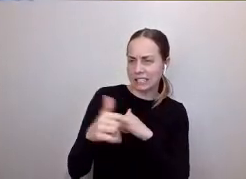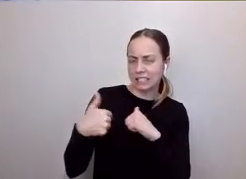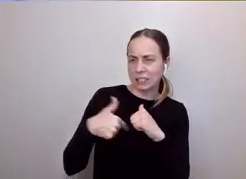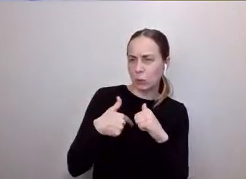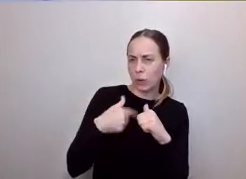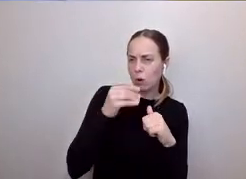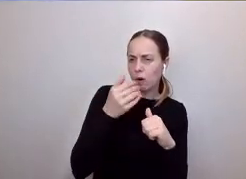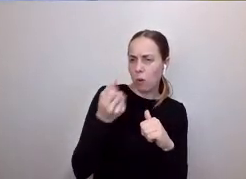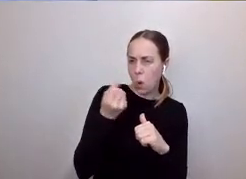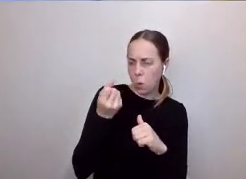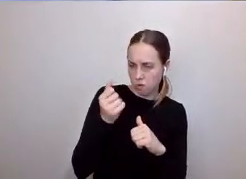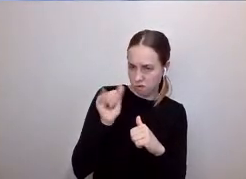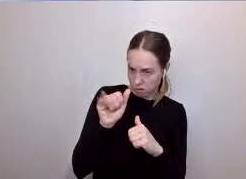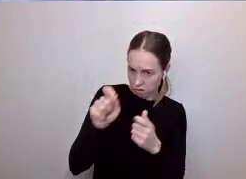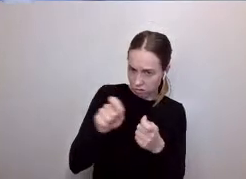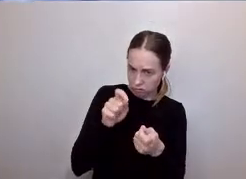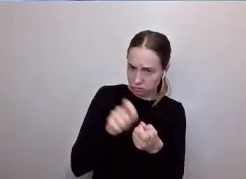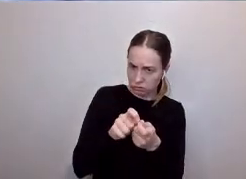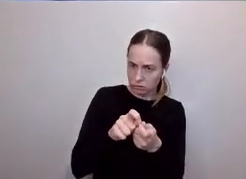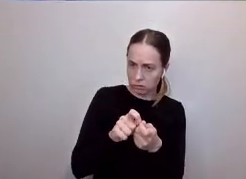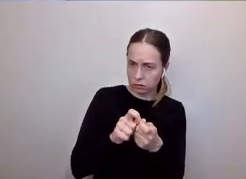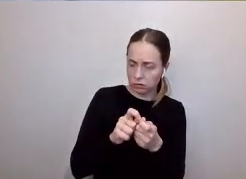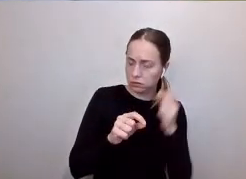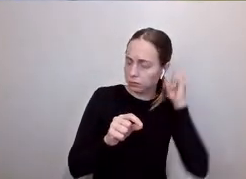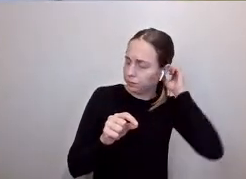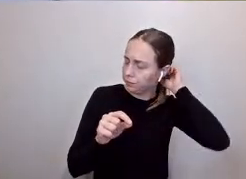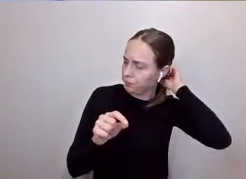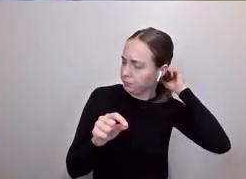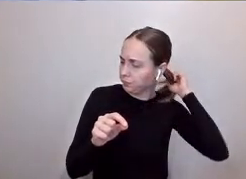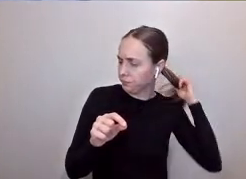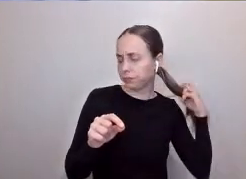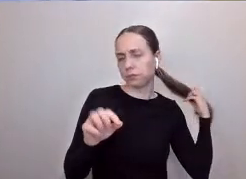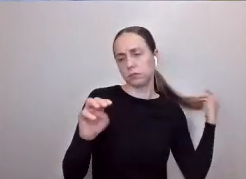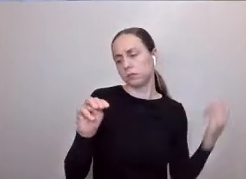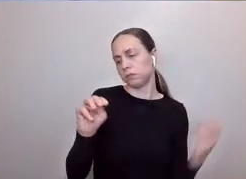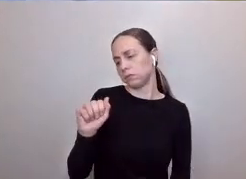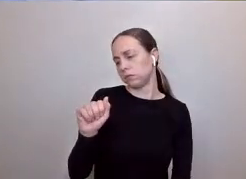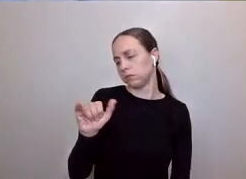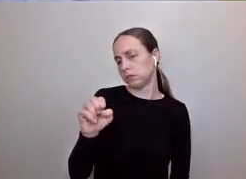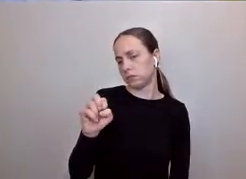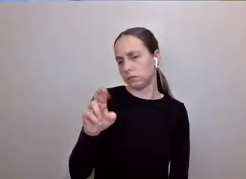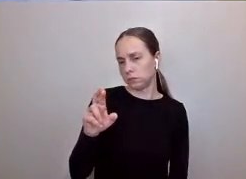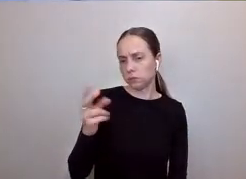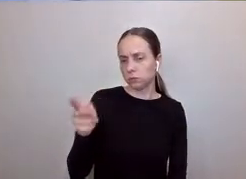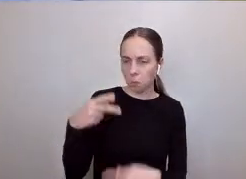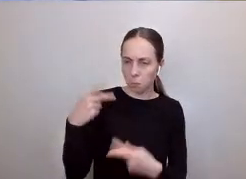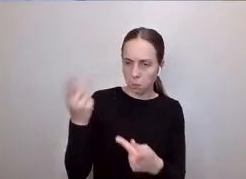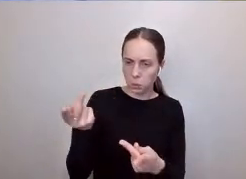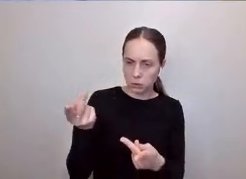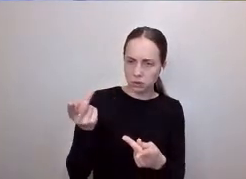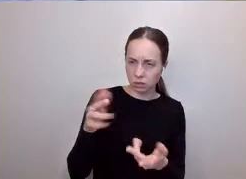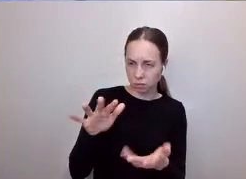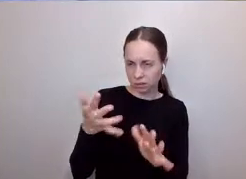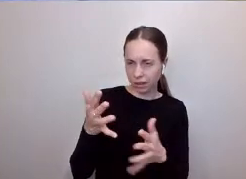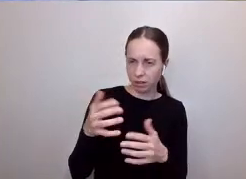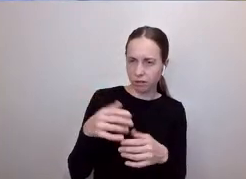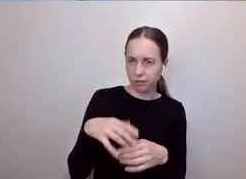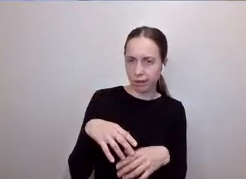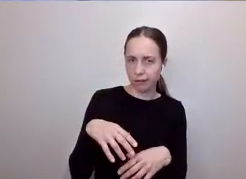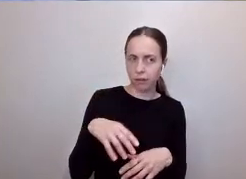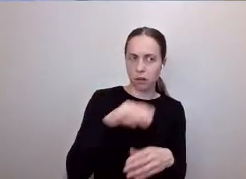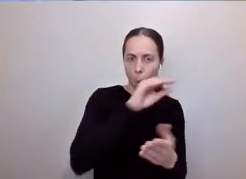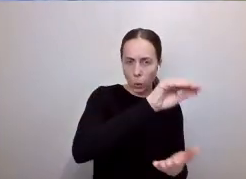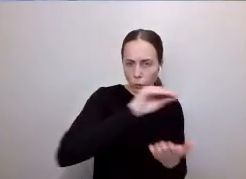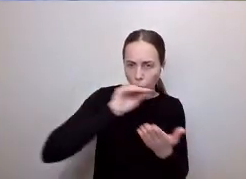what the mayor's proposal was indicating to kind of hold over in the five-year projection?